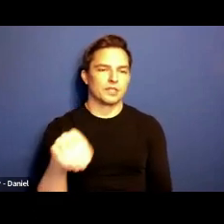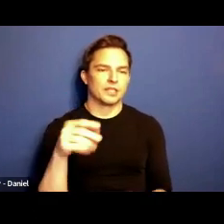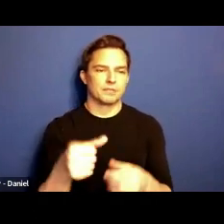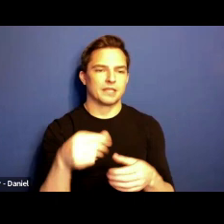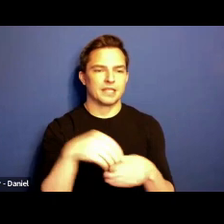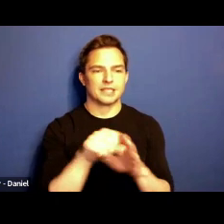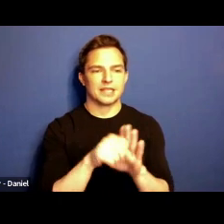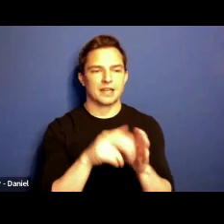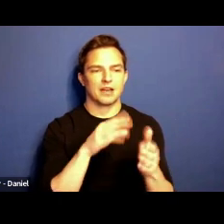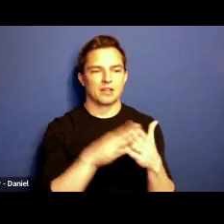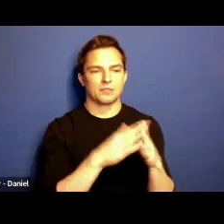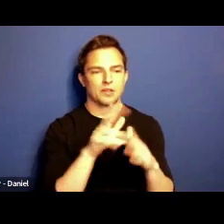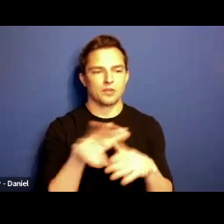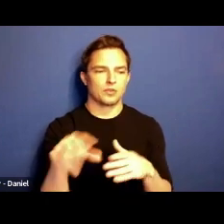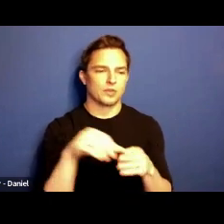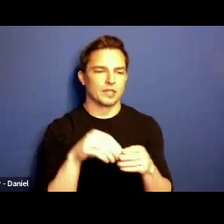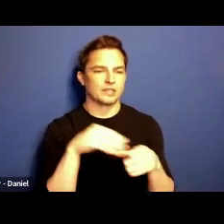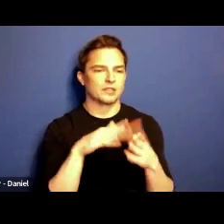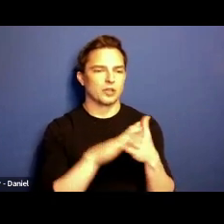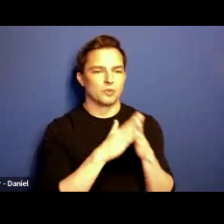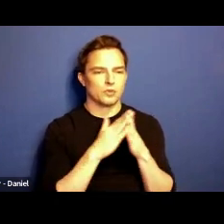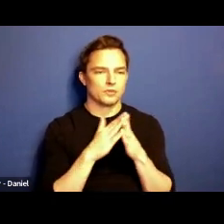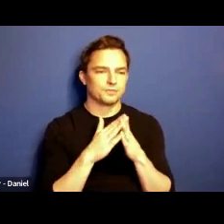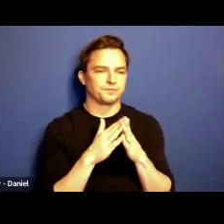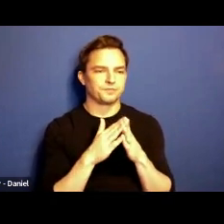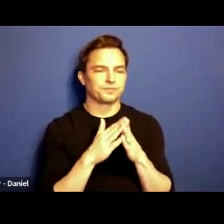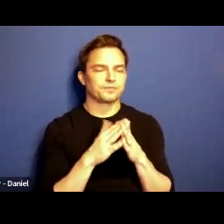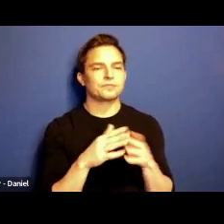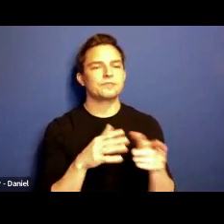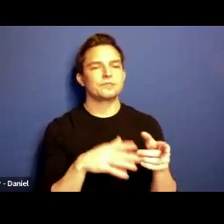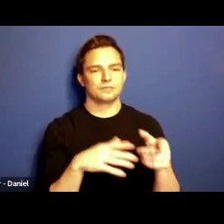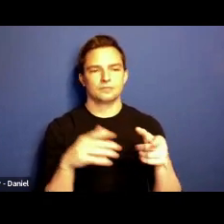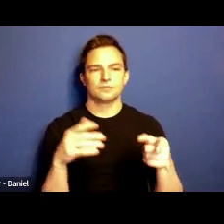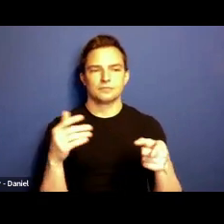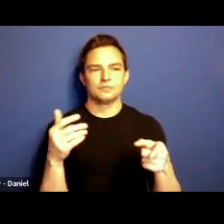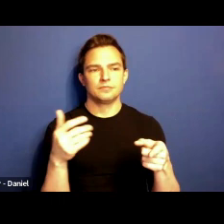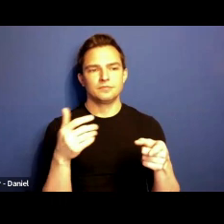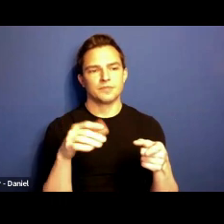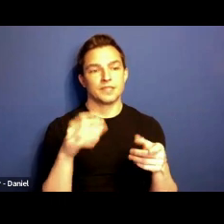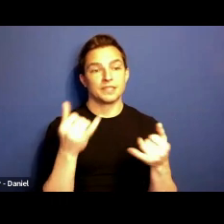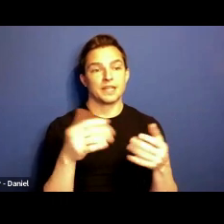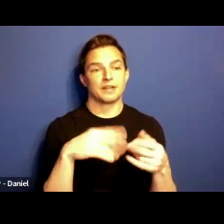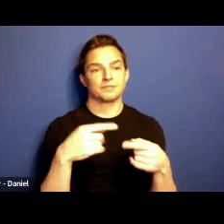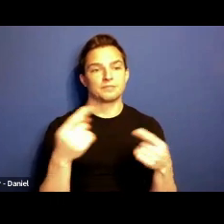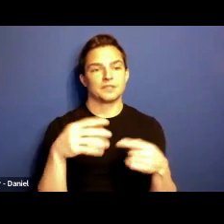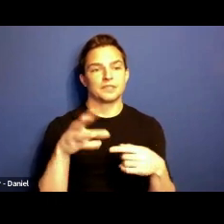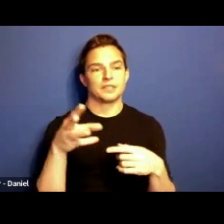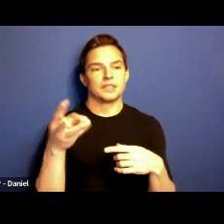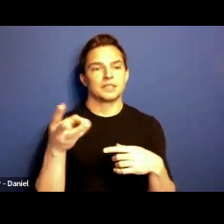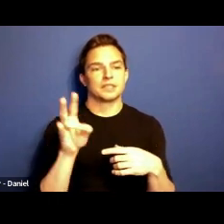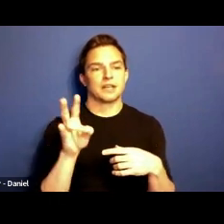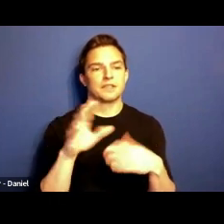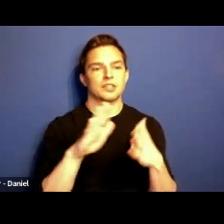33% were for community. And today we're at 73% of spending is for community mental health, and the state hospitals